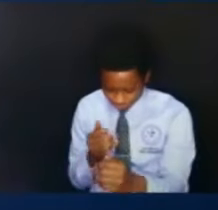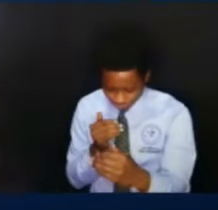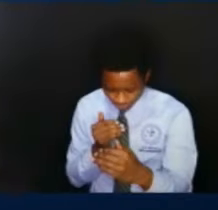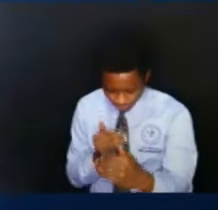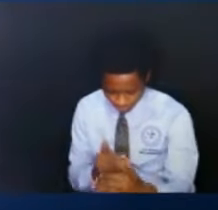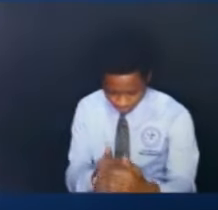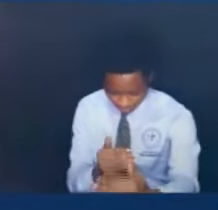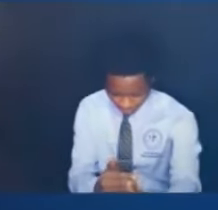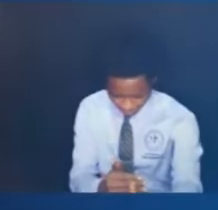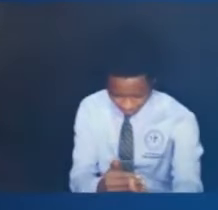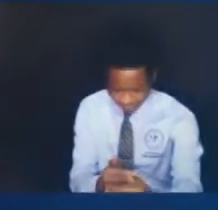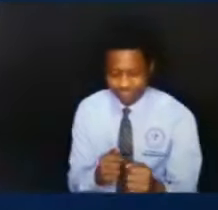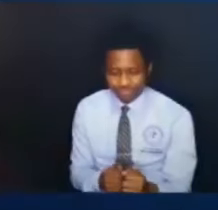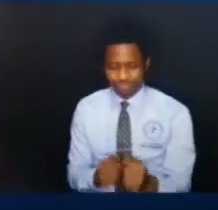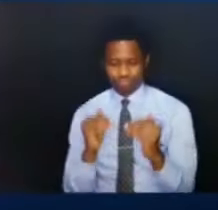time